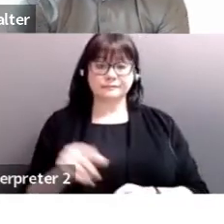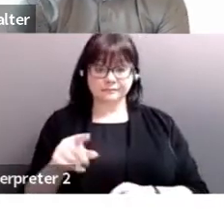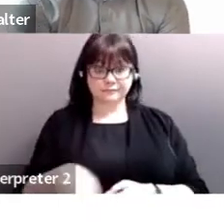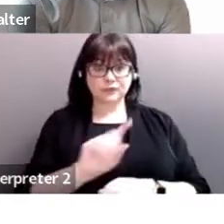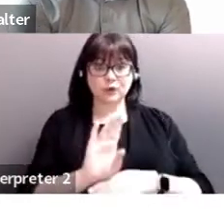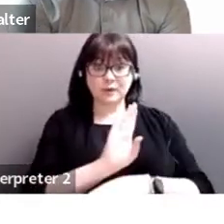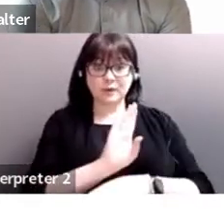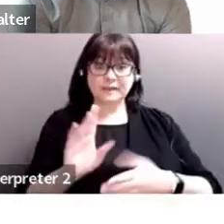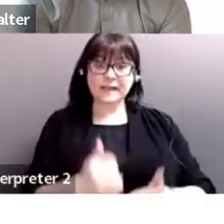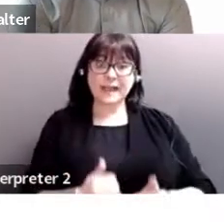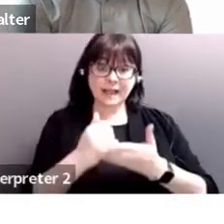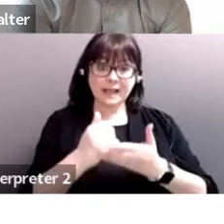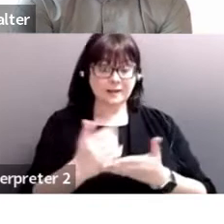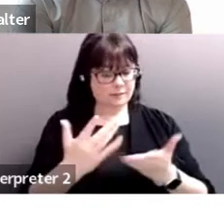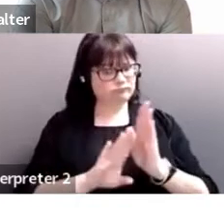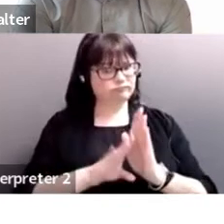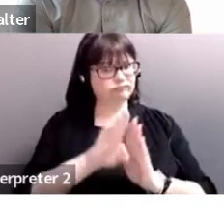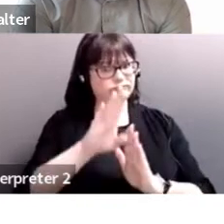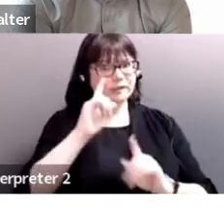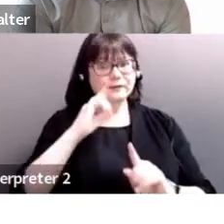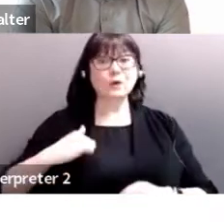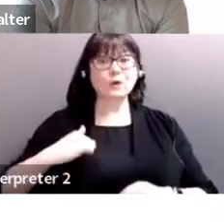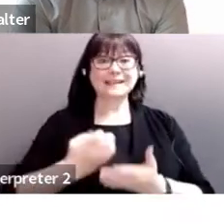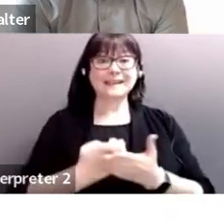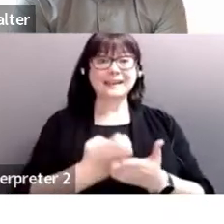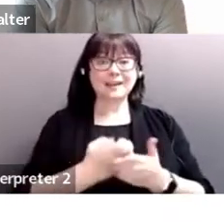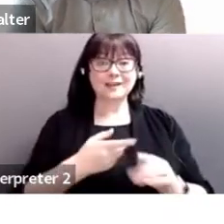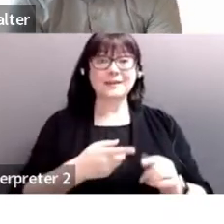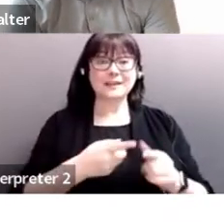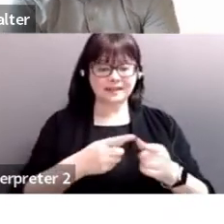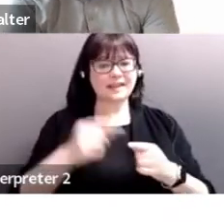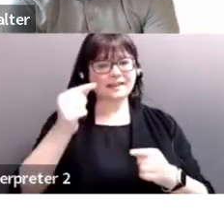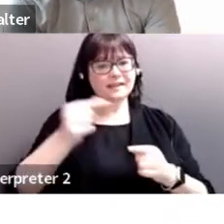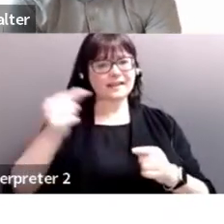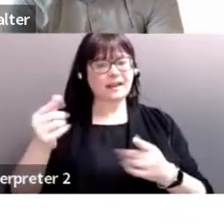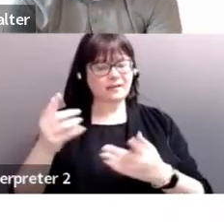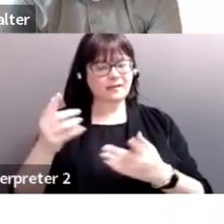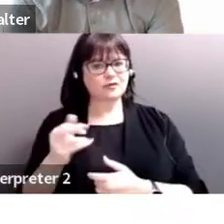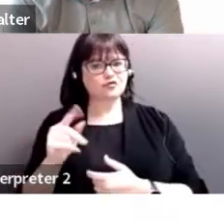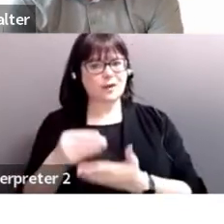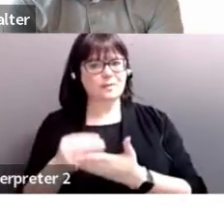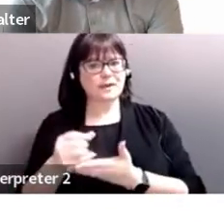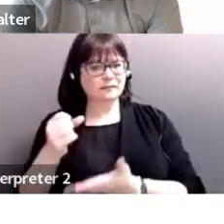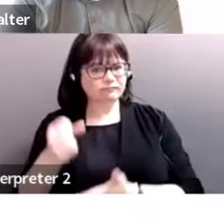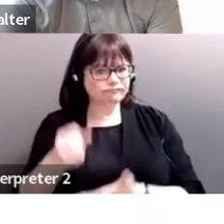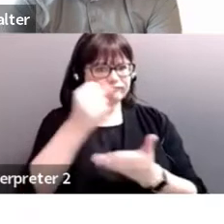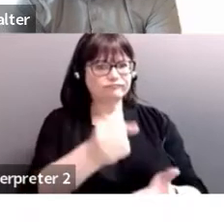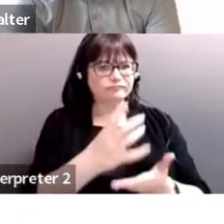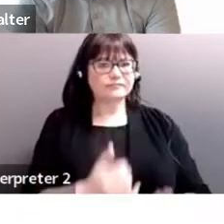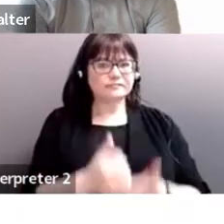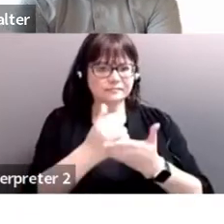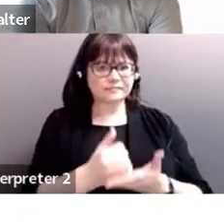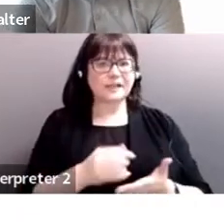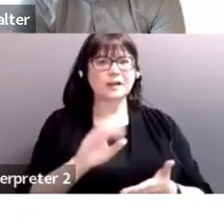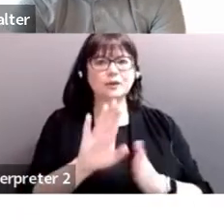for the Canadian economy, grant funding is a good way, for the government to basically induce some capital, inject some capital into